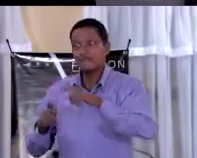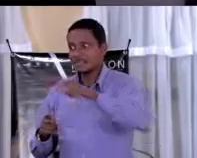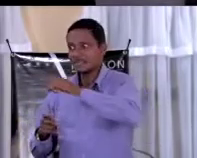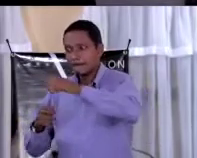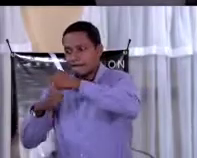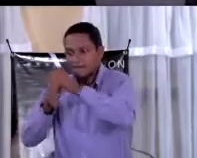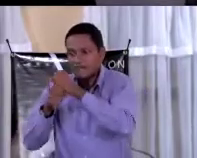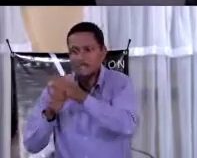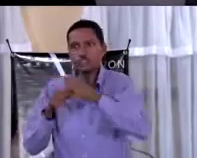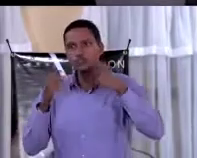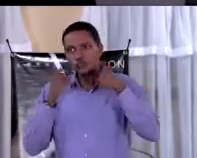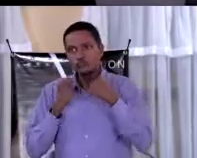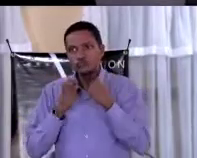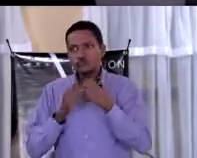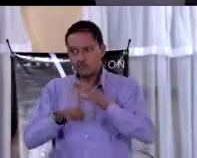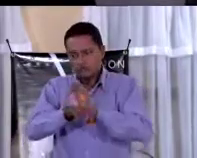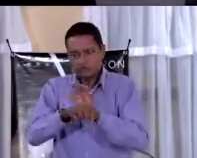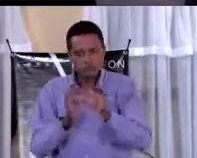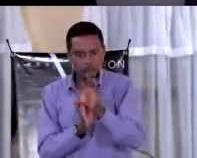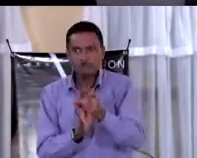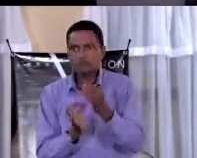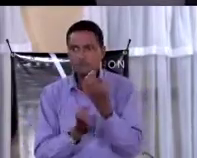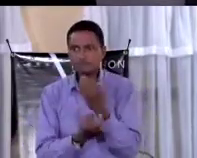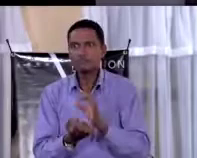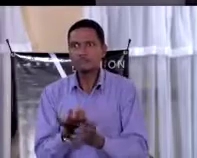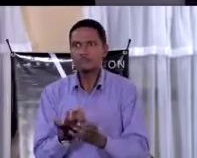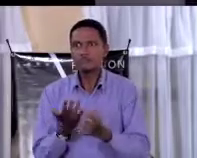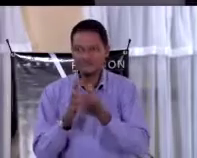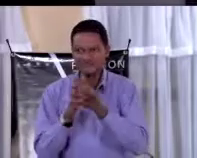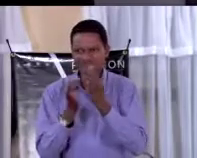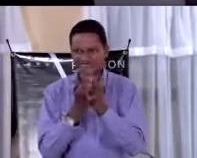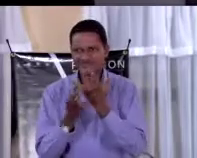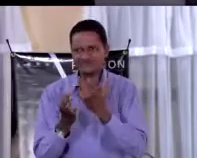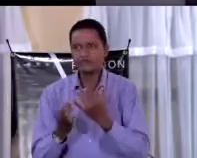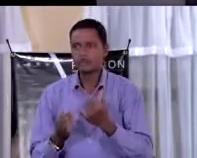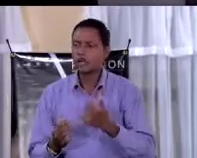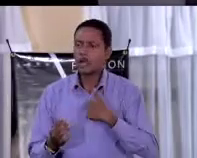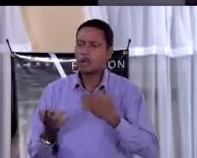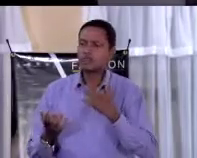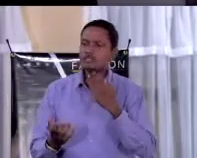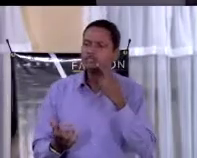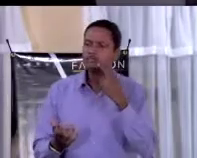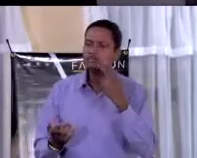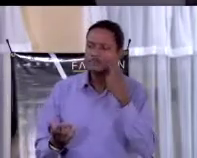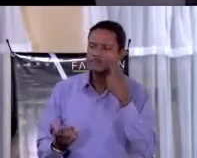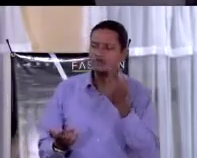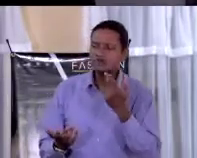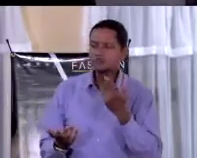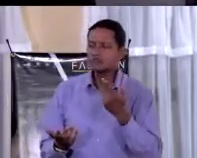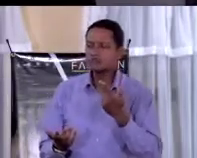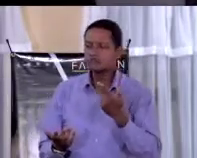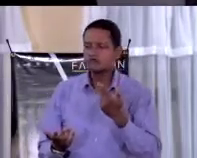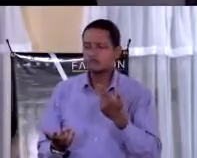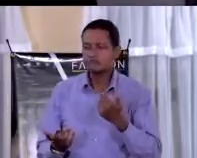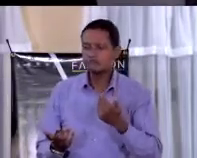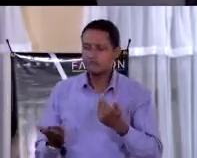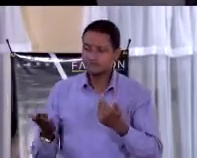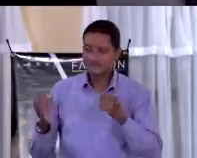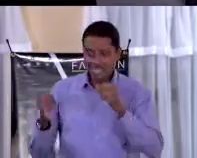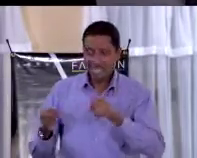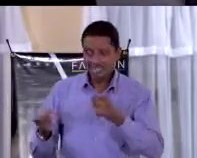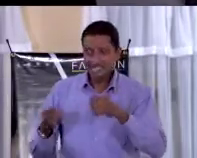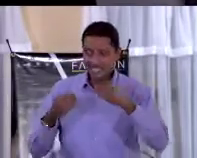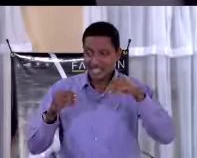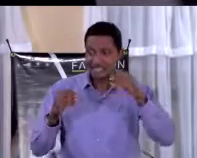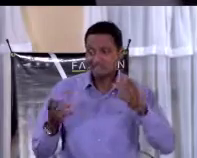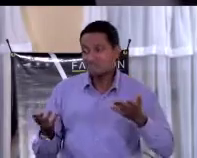this currently, right? So starting with the jewelry, I started meeting with fashion designers and stuff, and they were